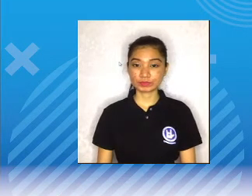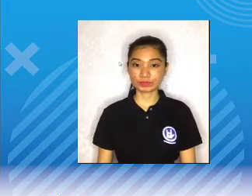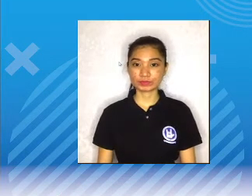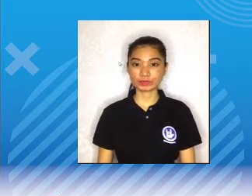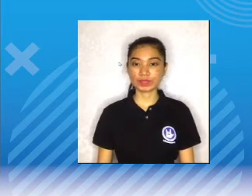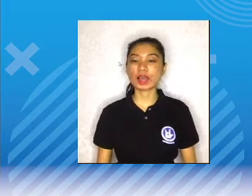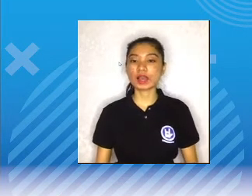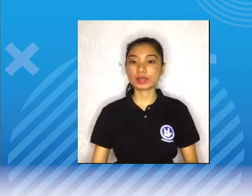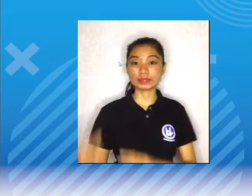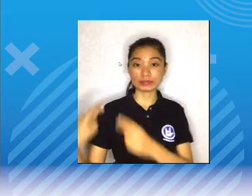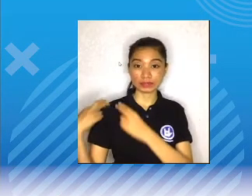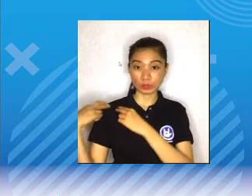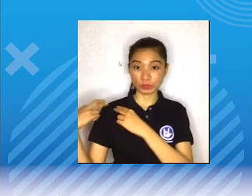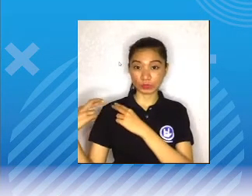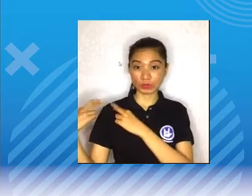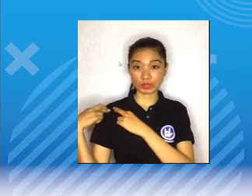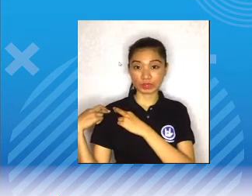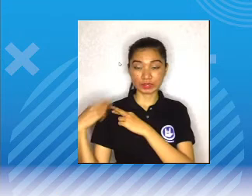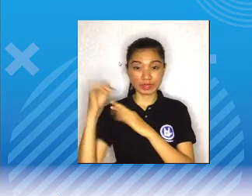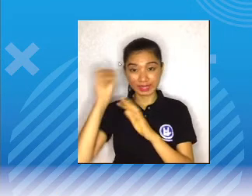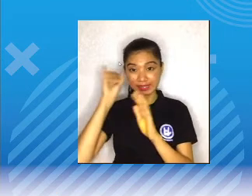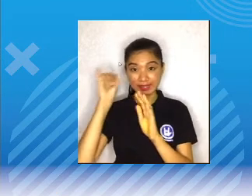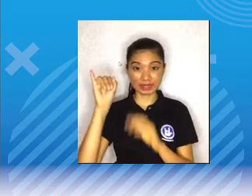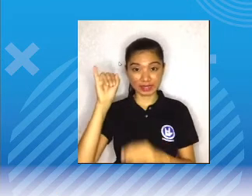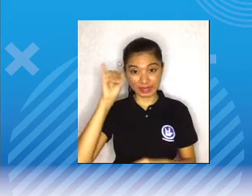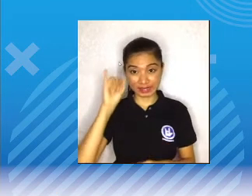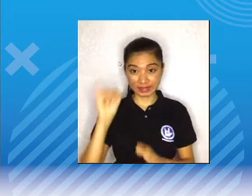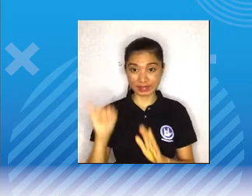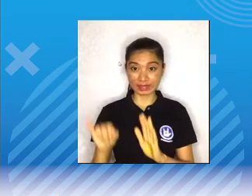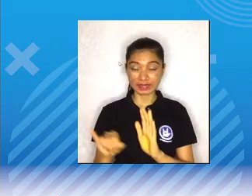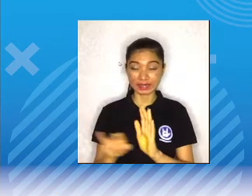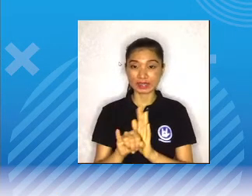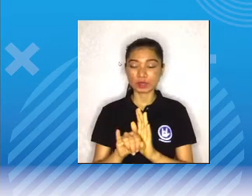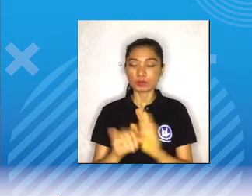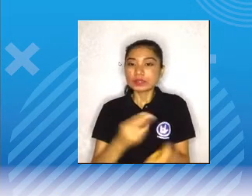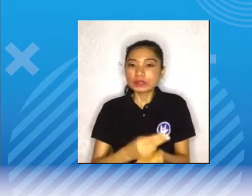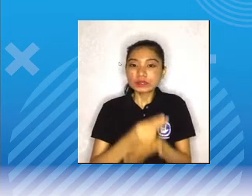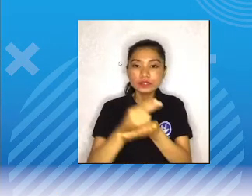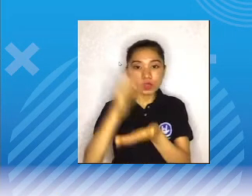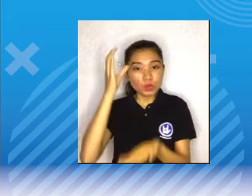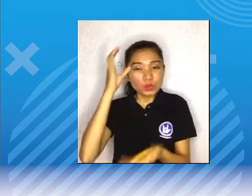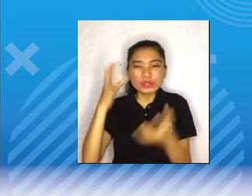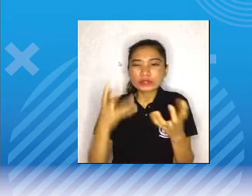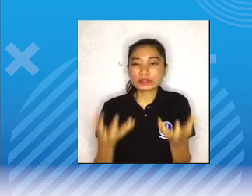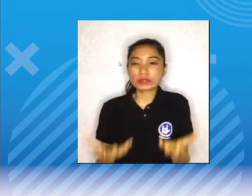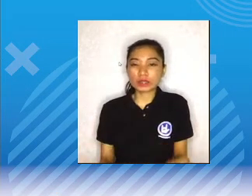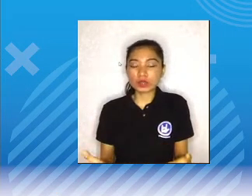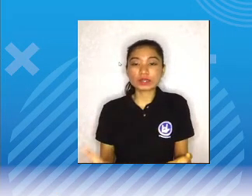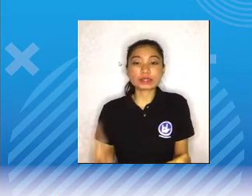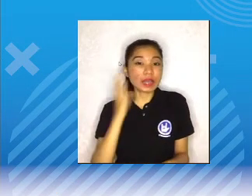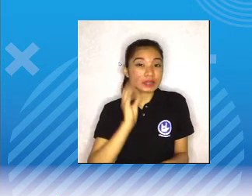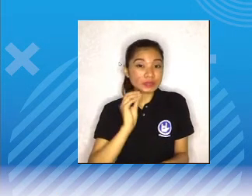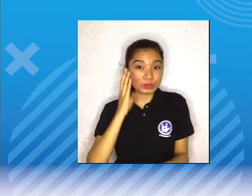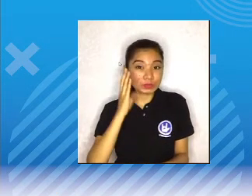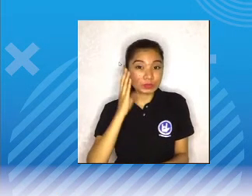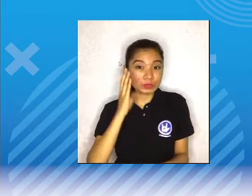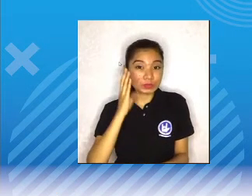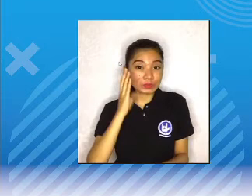cognitive load that we are experiencing. So ilan lang yon sa mga solusyon na narinig ko sa ibang tao.